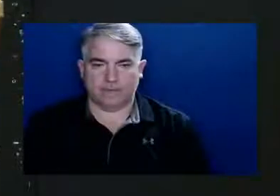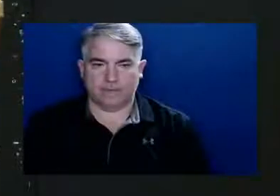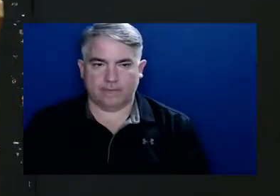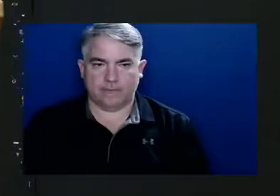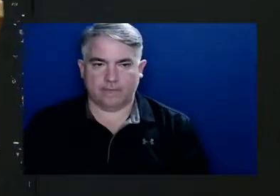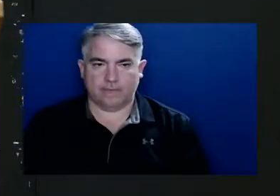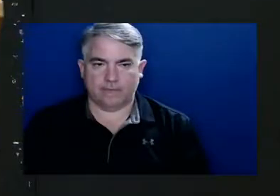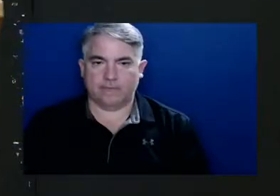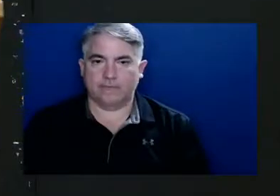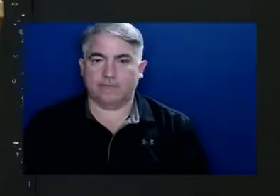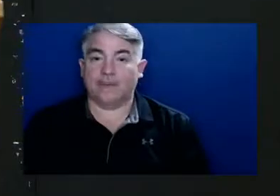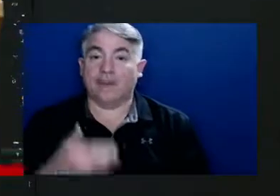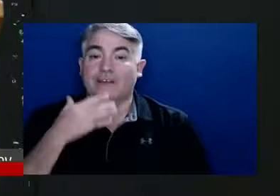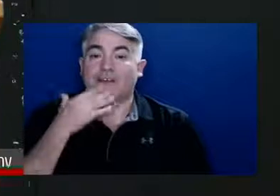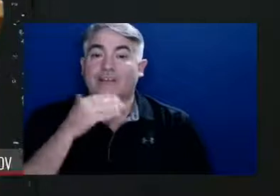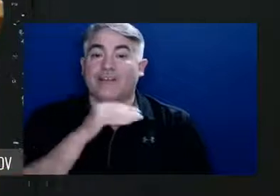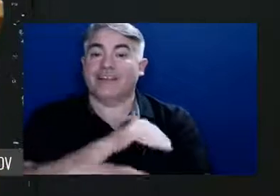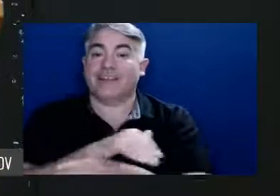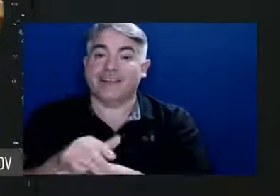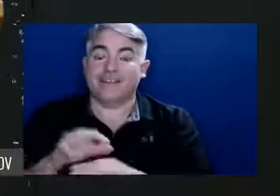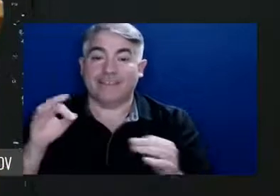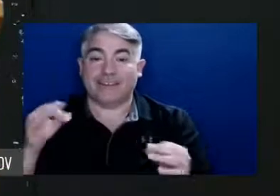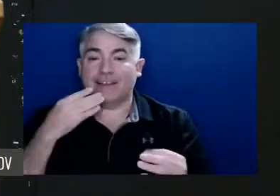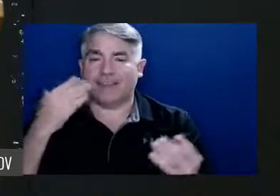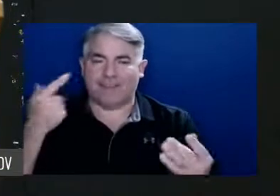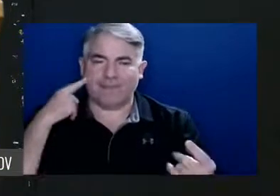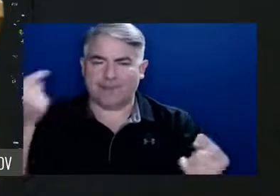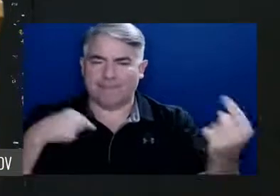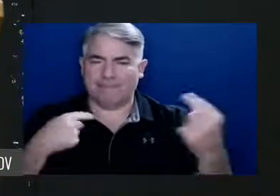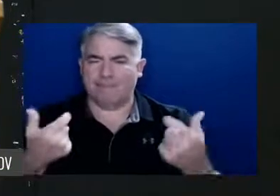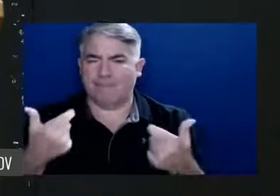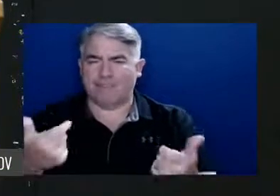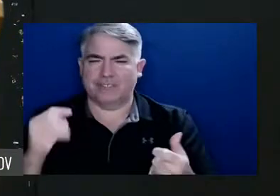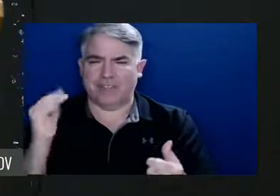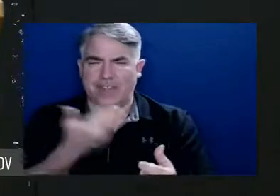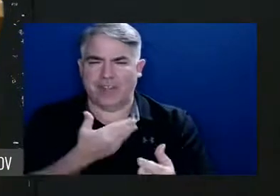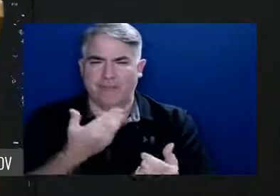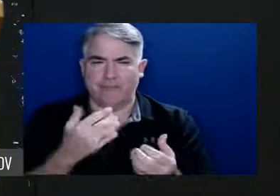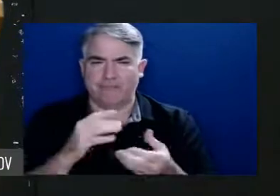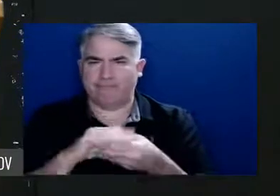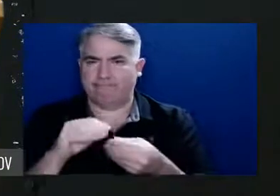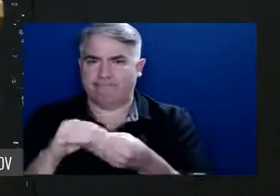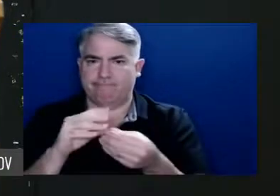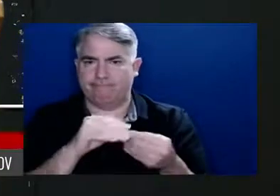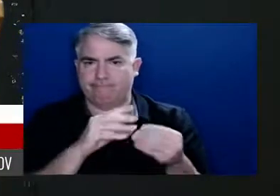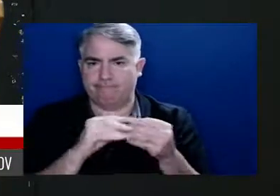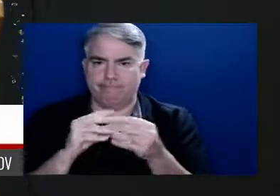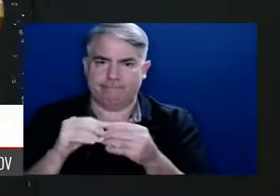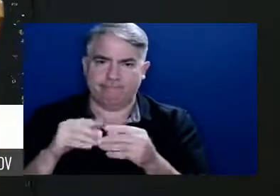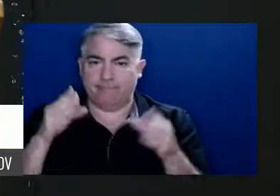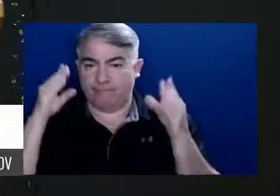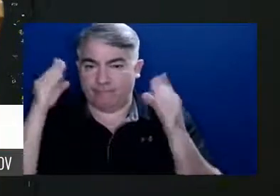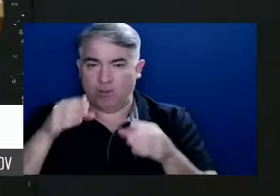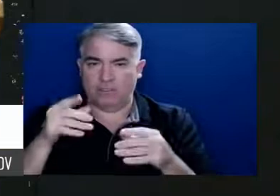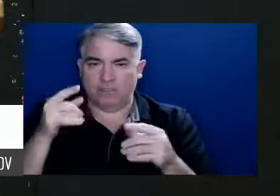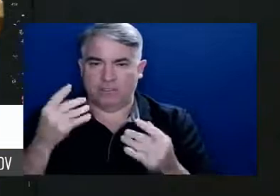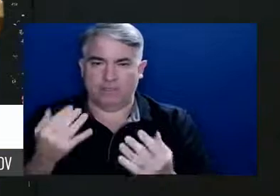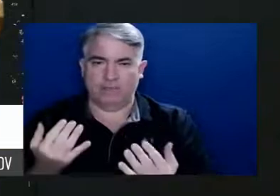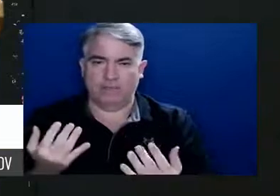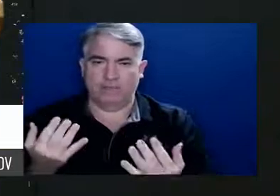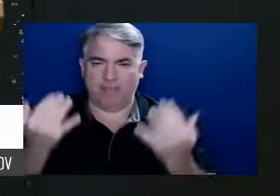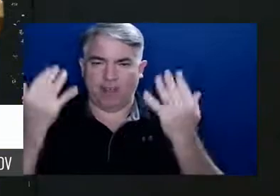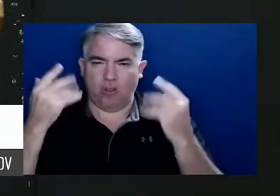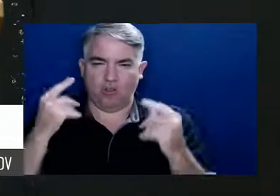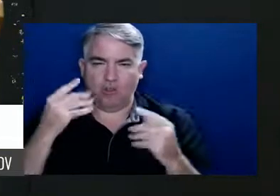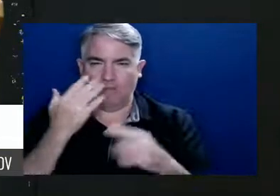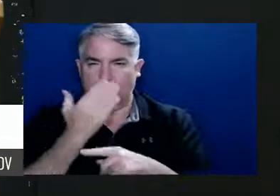Good evening. Thank you for joining us tonight for Facebook Live Dixie Fire Incident Update. My name is Kim Osborne, Public Information Officer for Great Basin